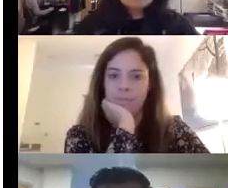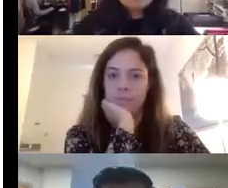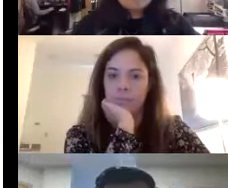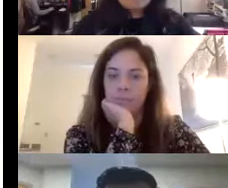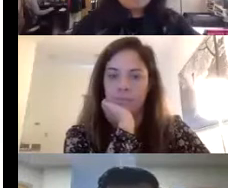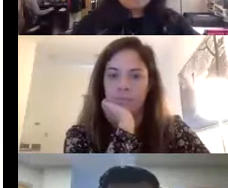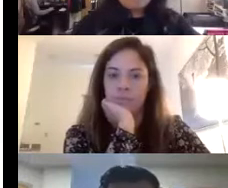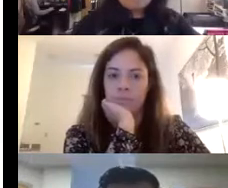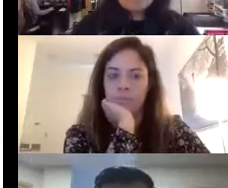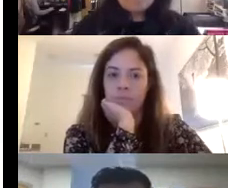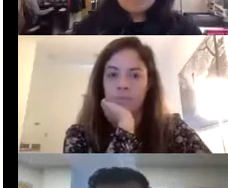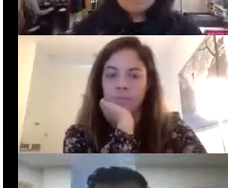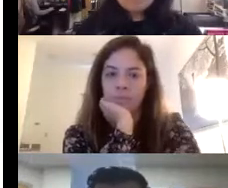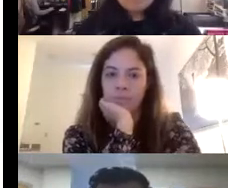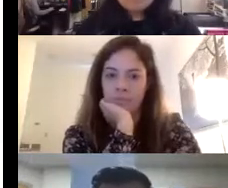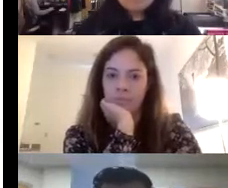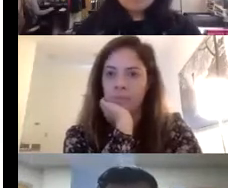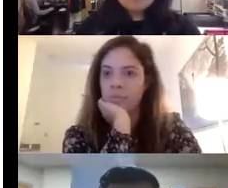sharing.